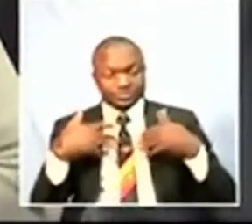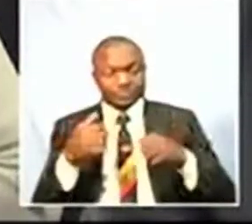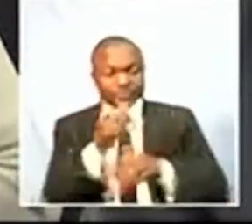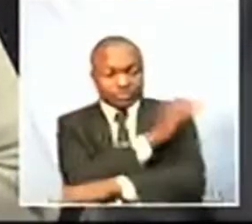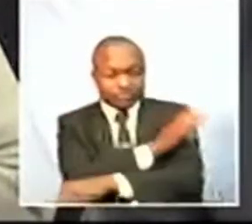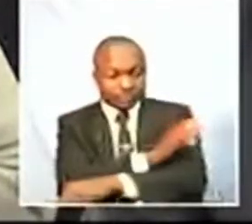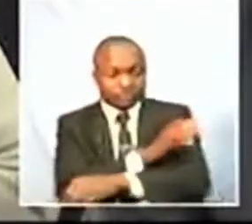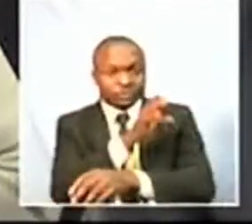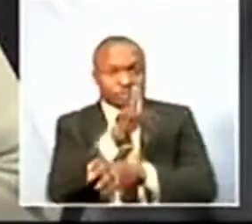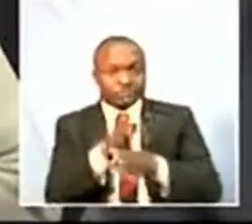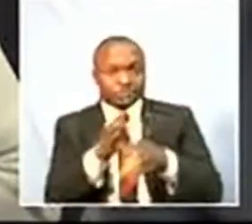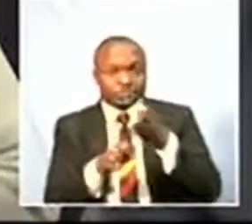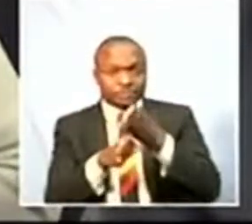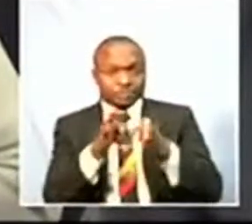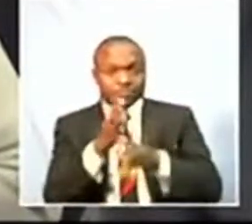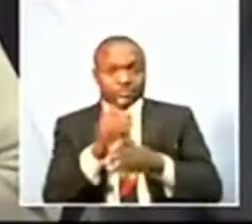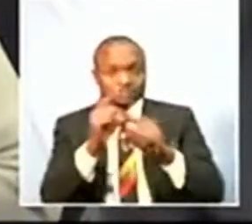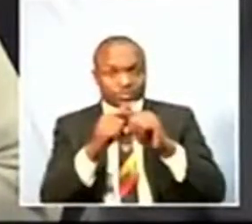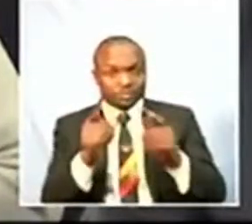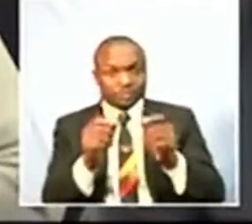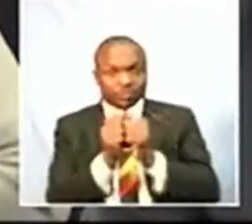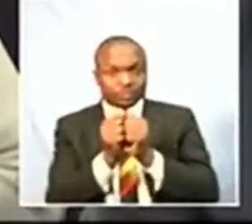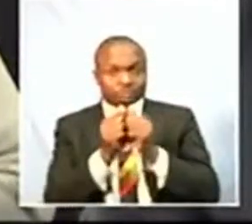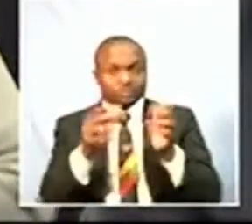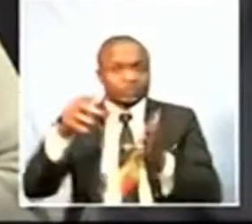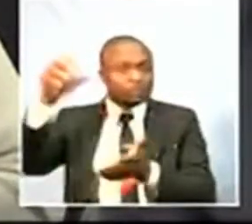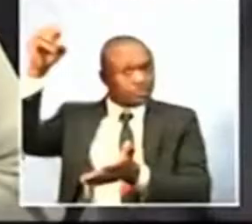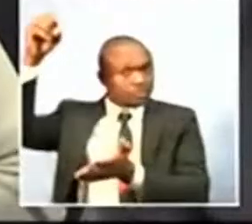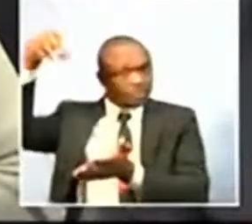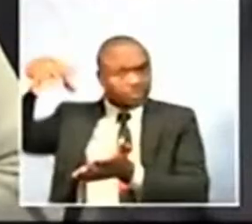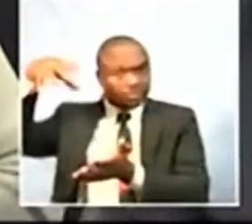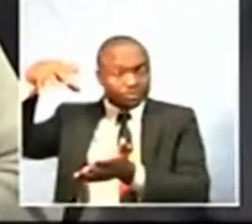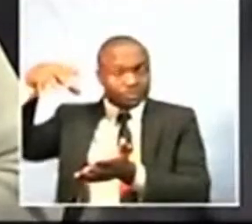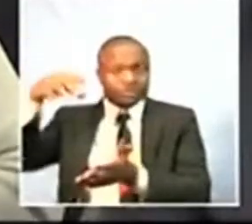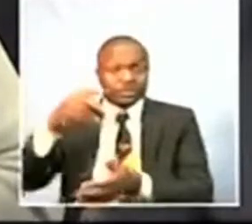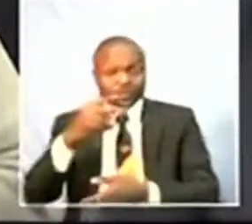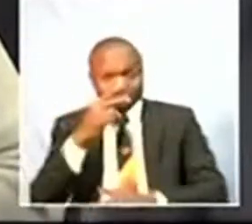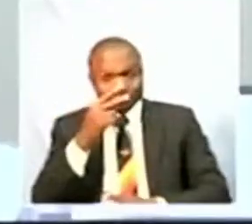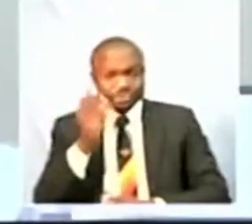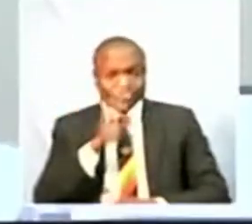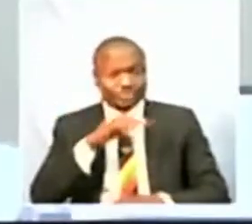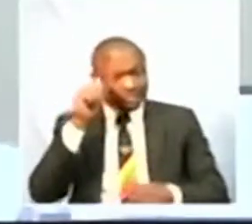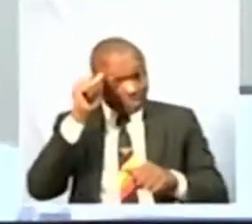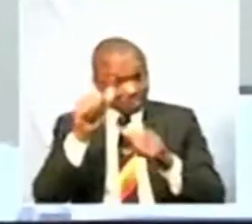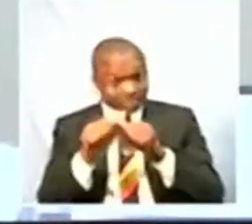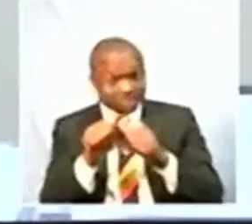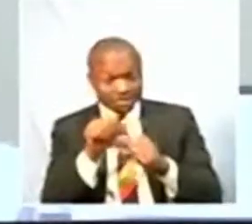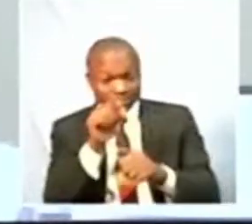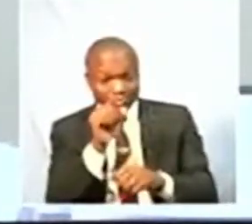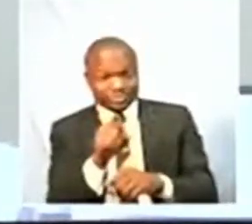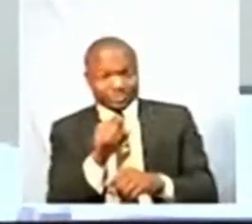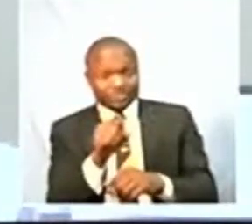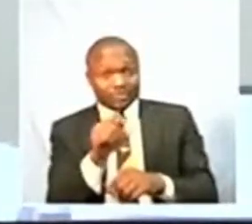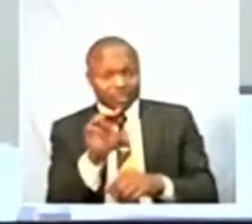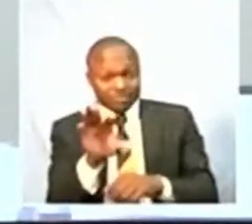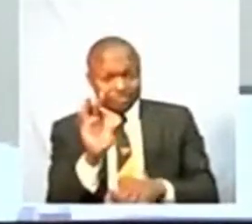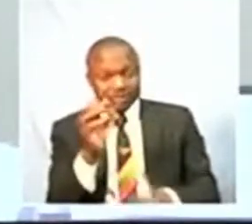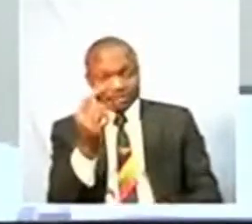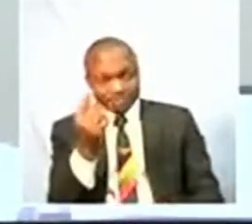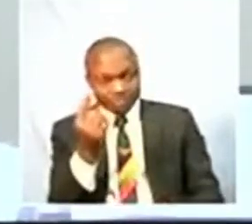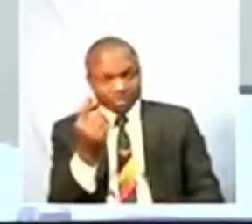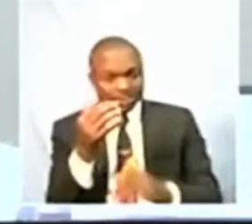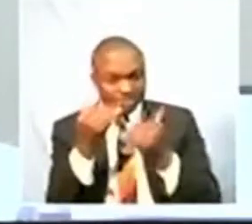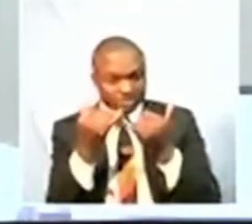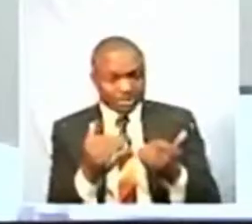constructed, but it was without a solar water reticulation system. I've seen it. I agree with you. That's why I've said the one. If you pick one,